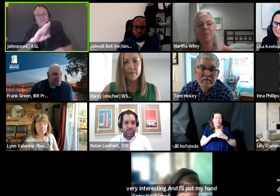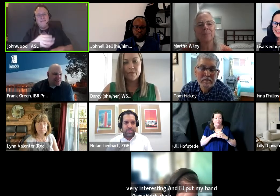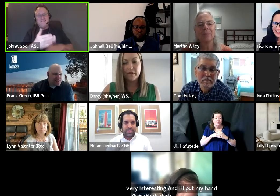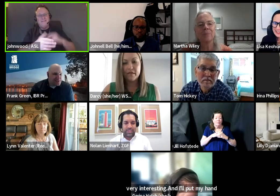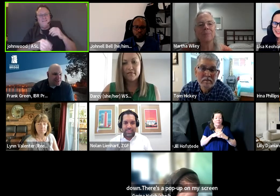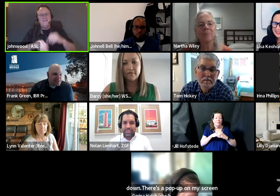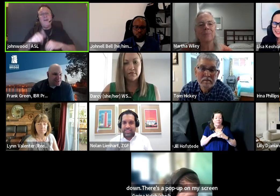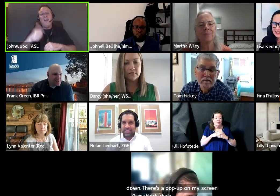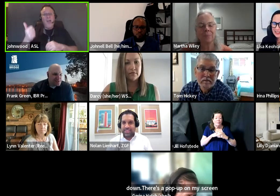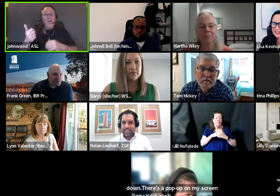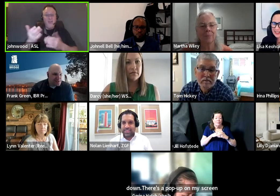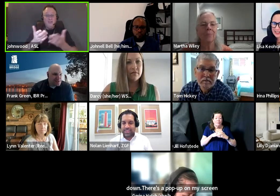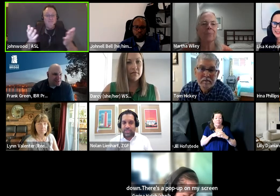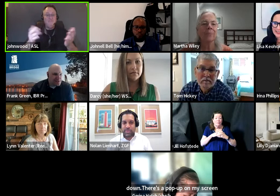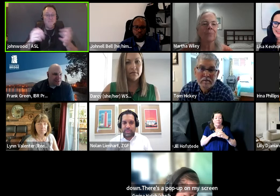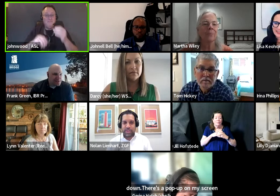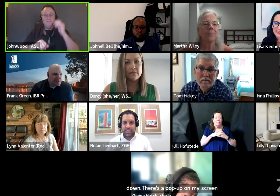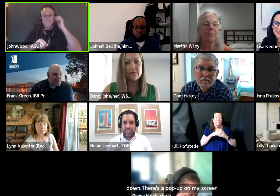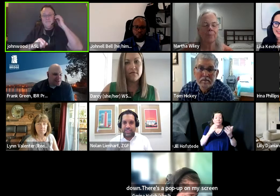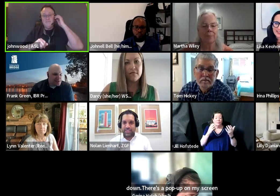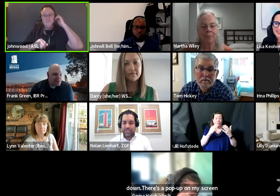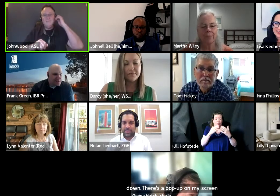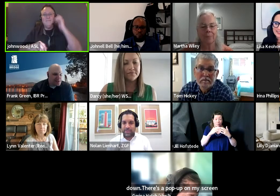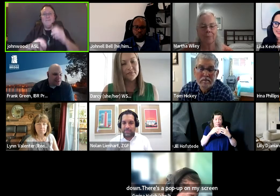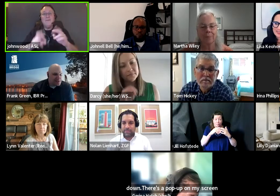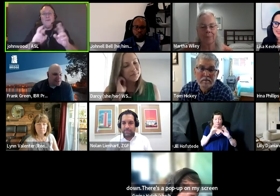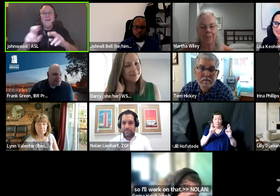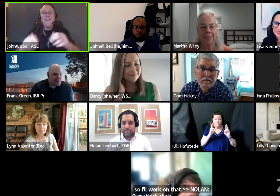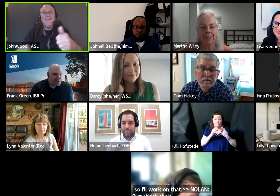Other folks, these have been good.